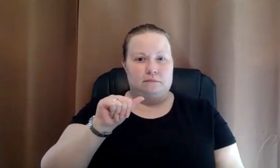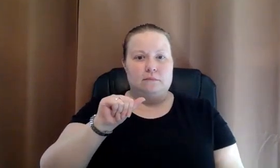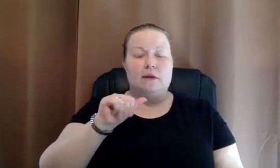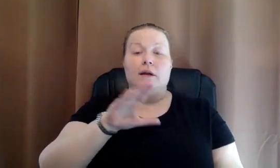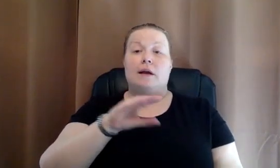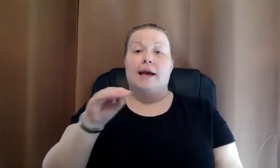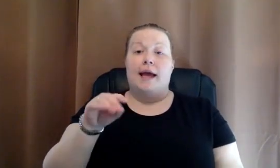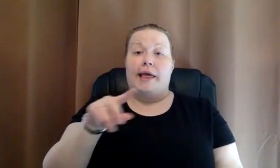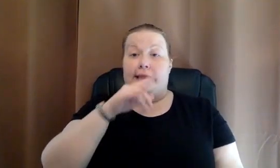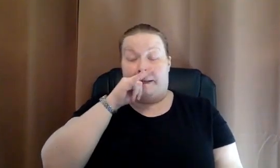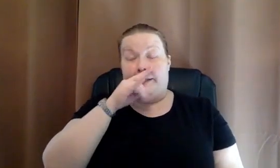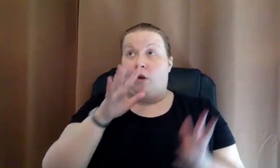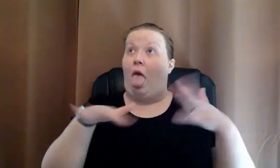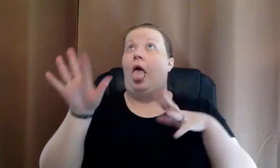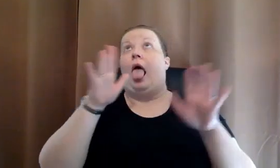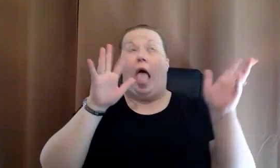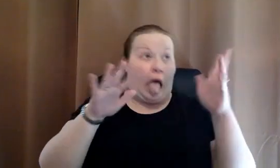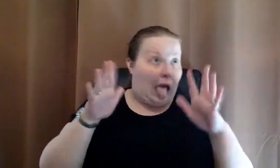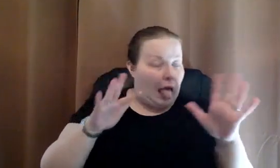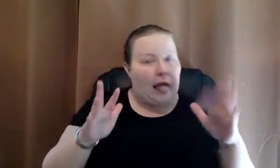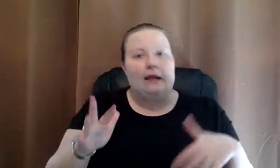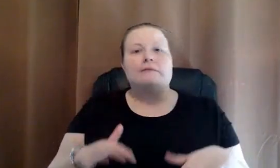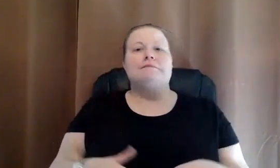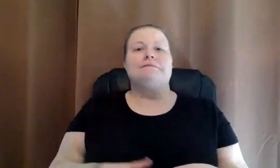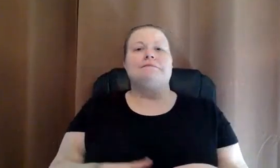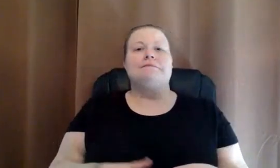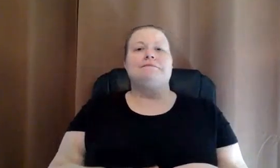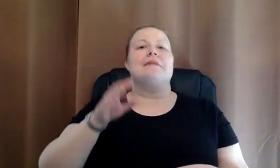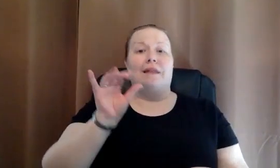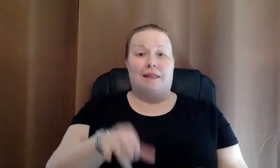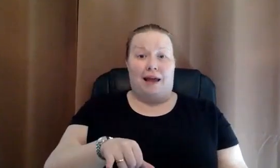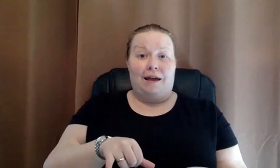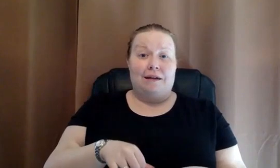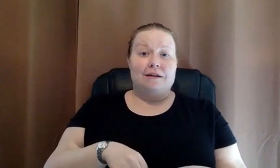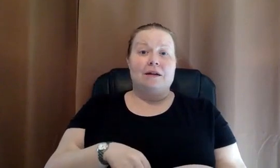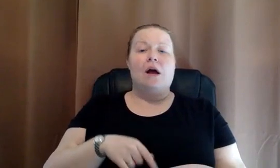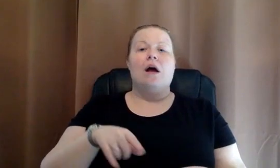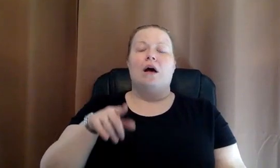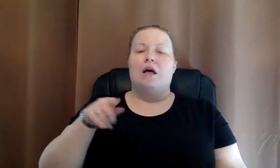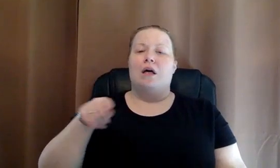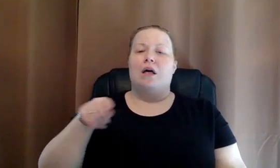sort of all over the place, they are,